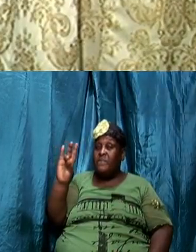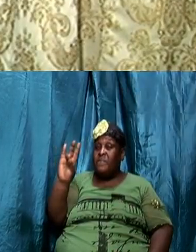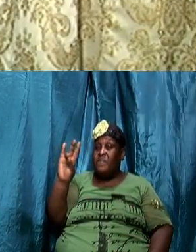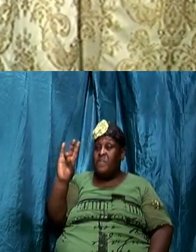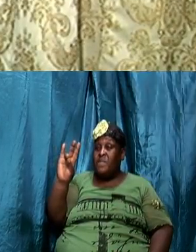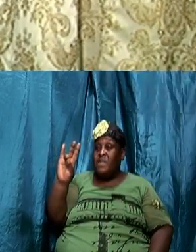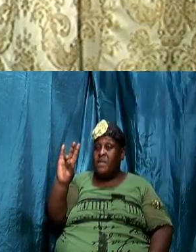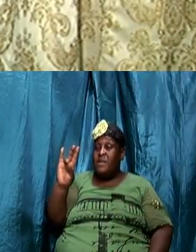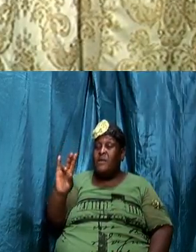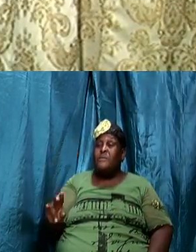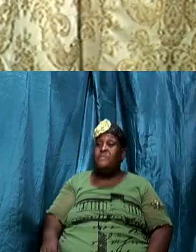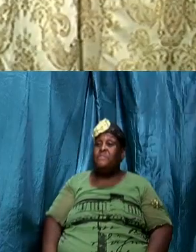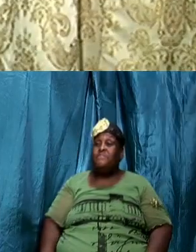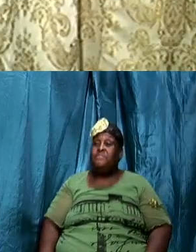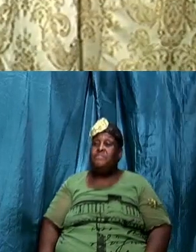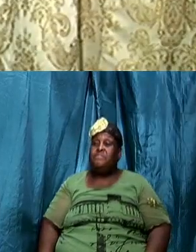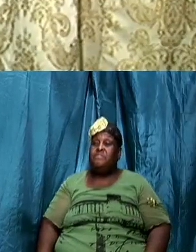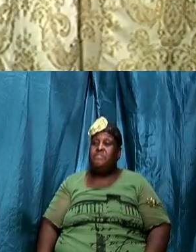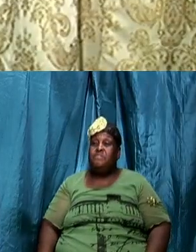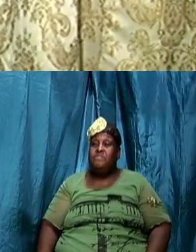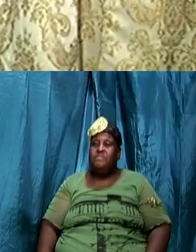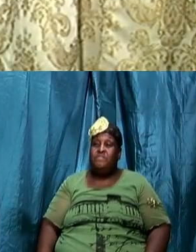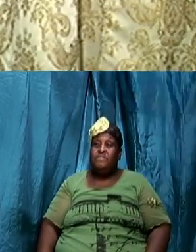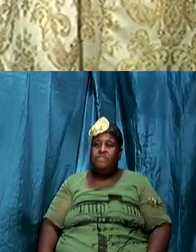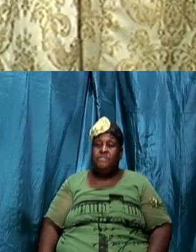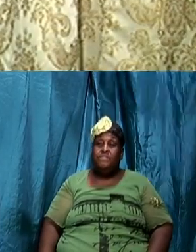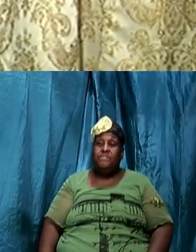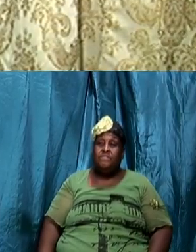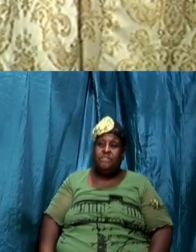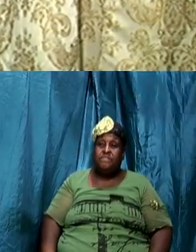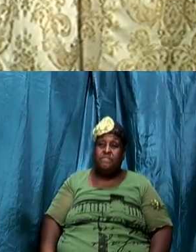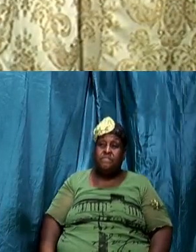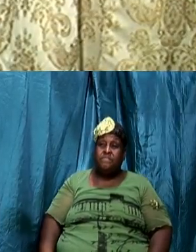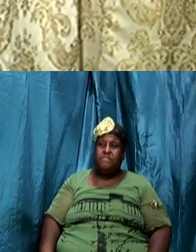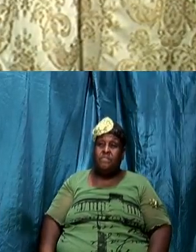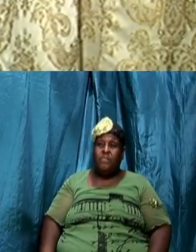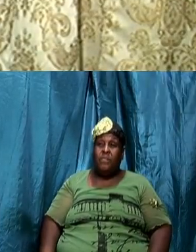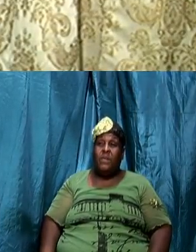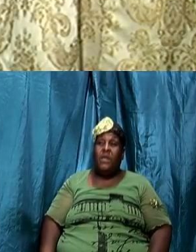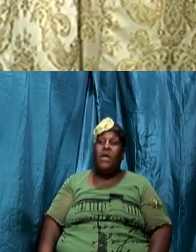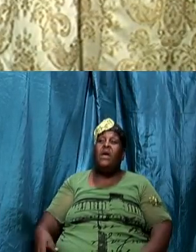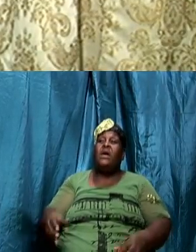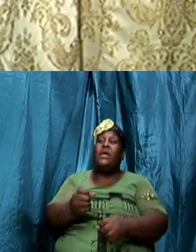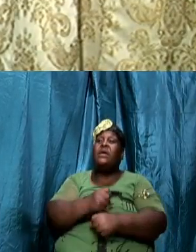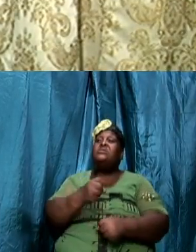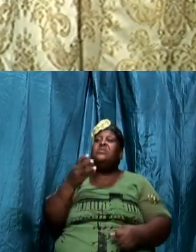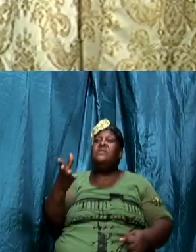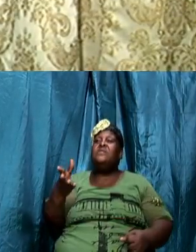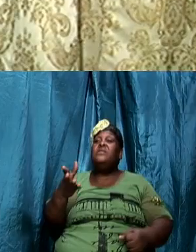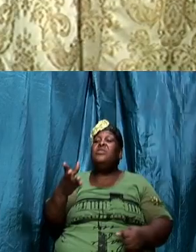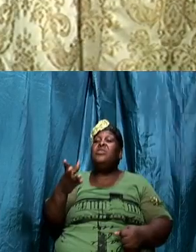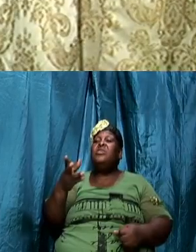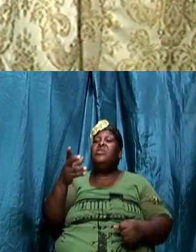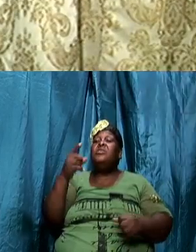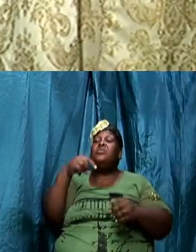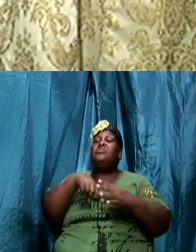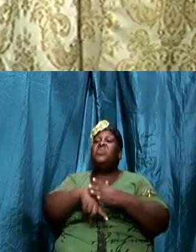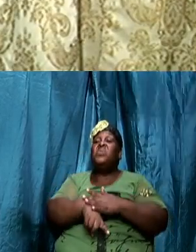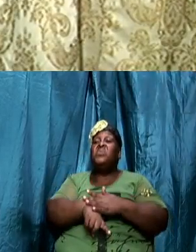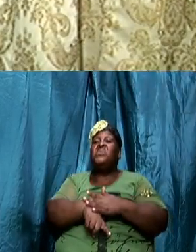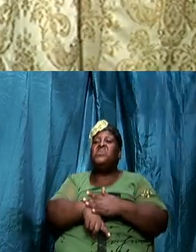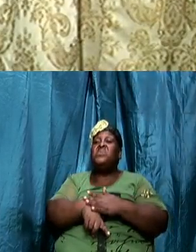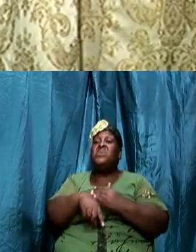us to notice this. Notice clearly what it says. Get thee down, and this is God